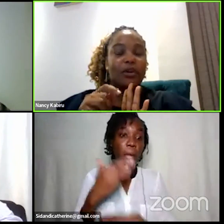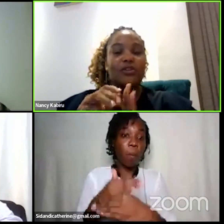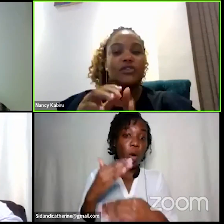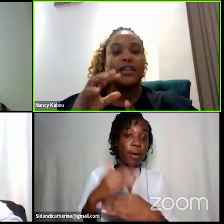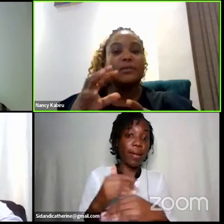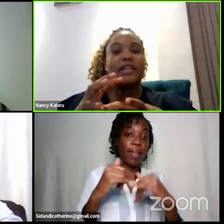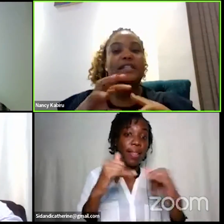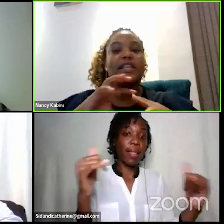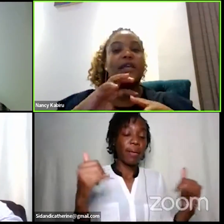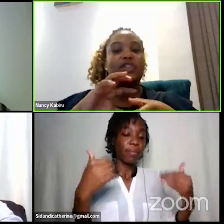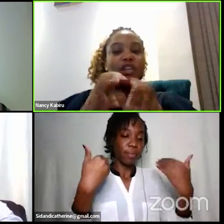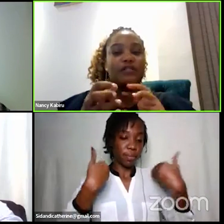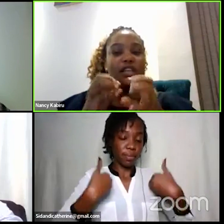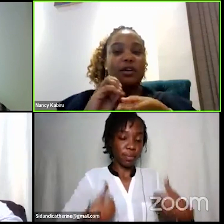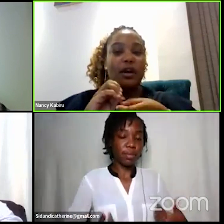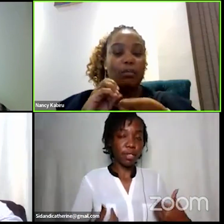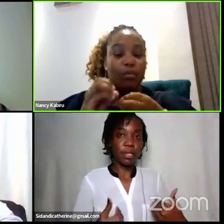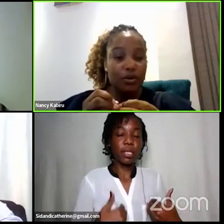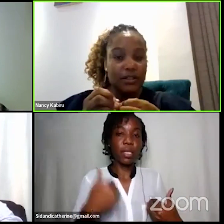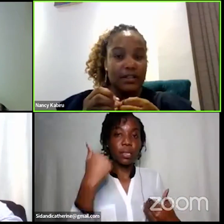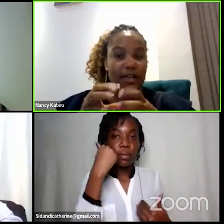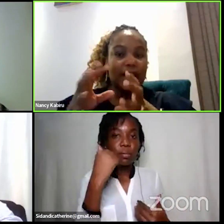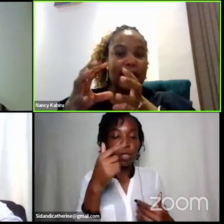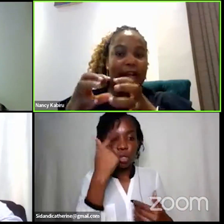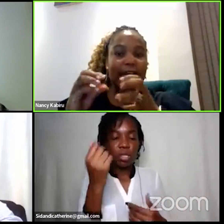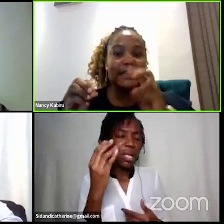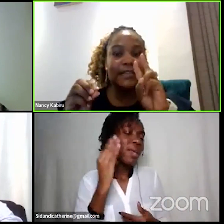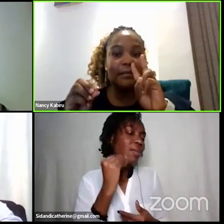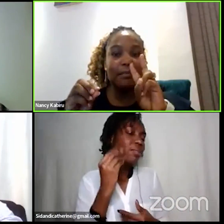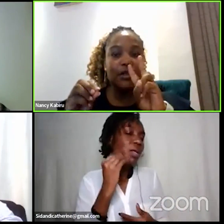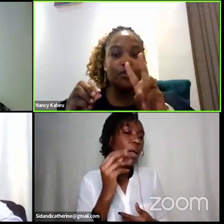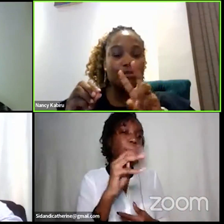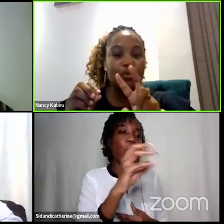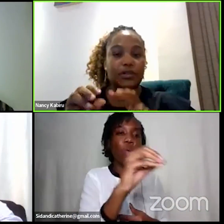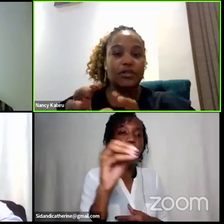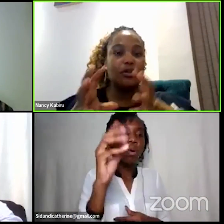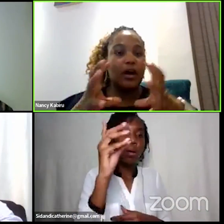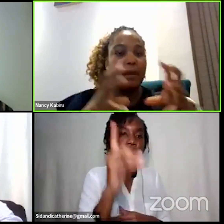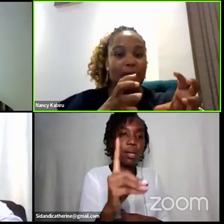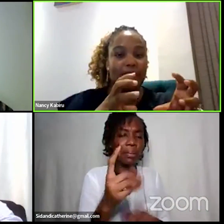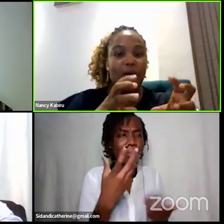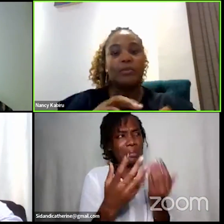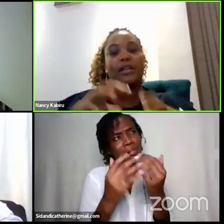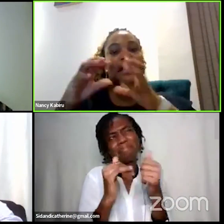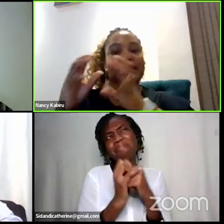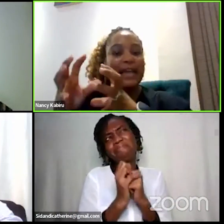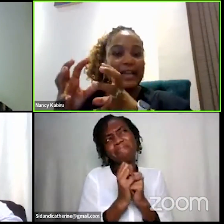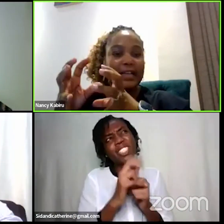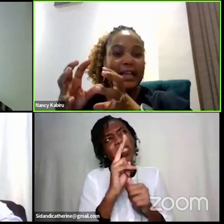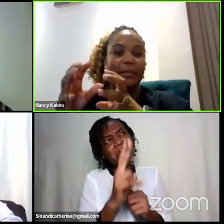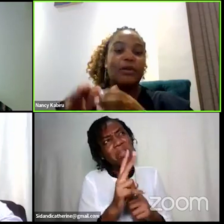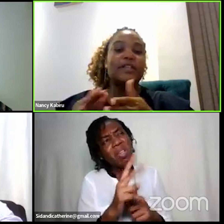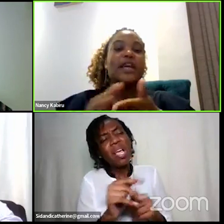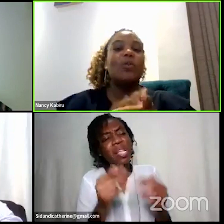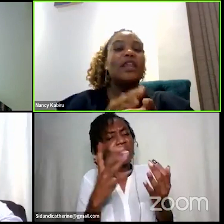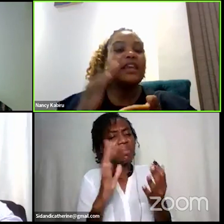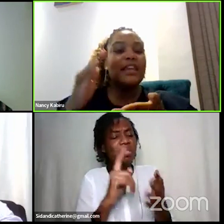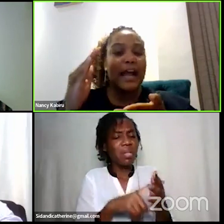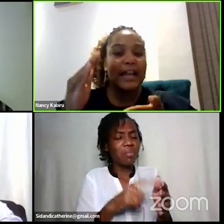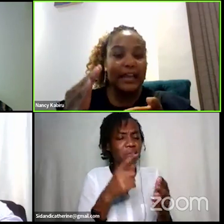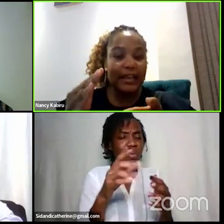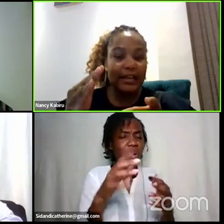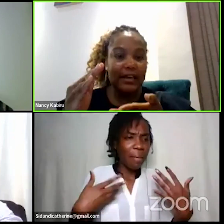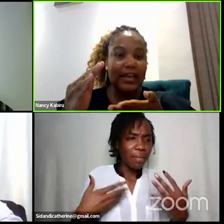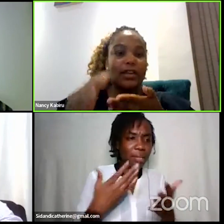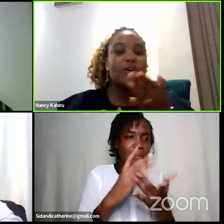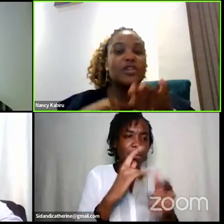disorder because you're experiencing shifting moods that are lasting, maybe 2 moods. You're happy at one point, sad at another point,